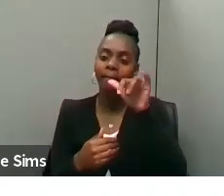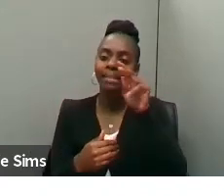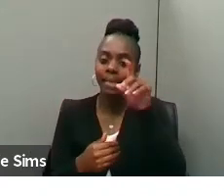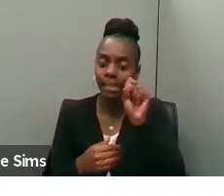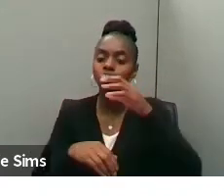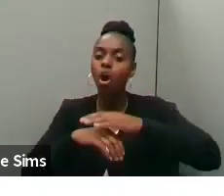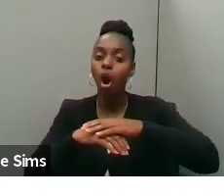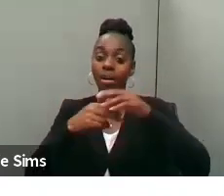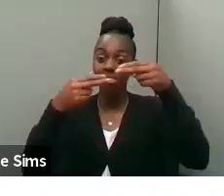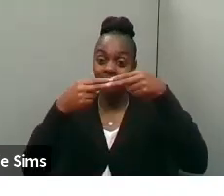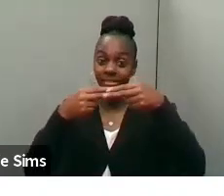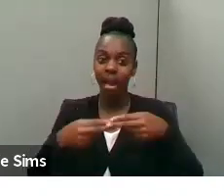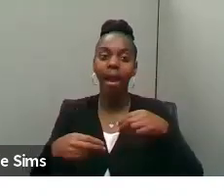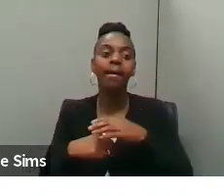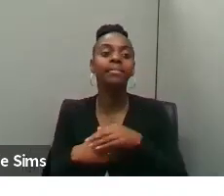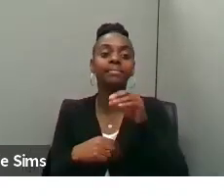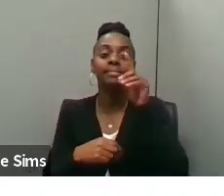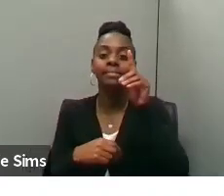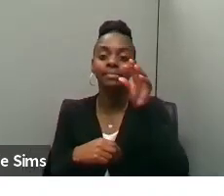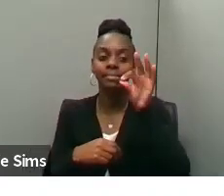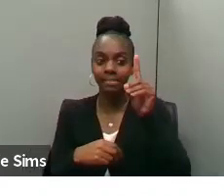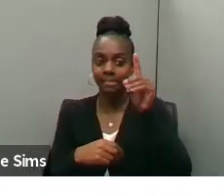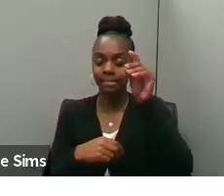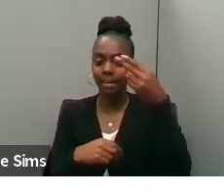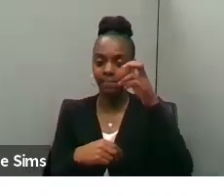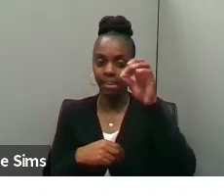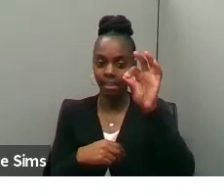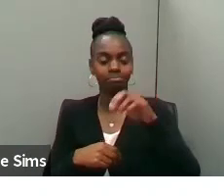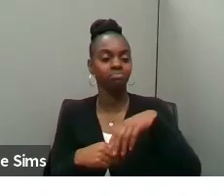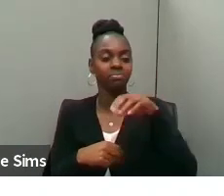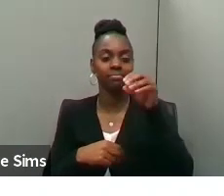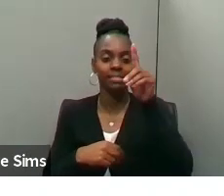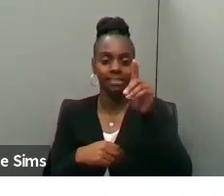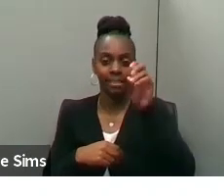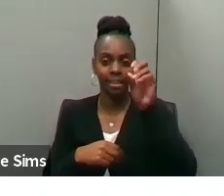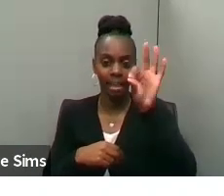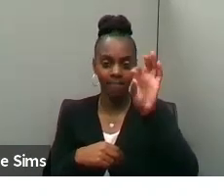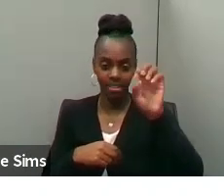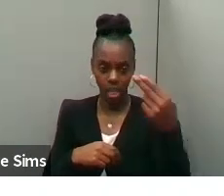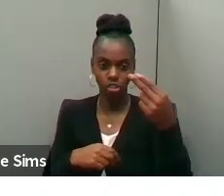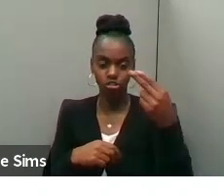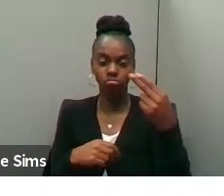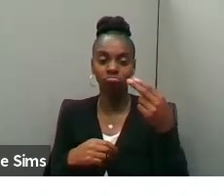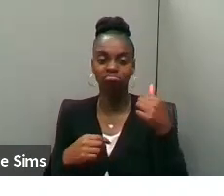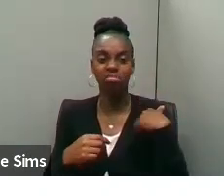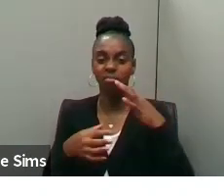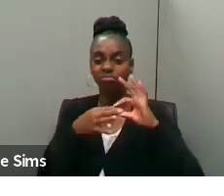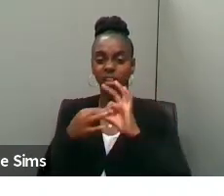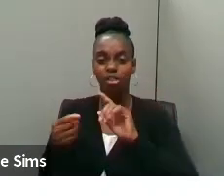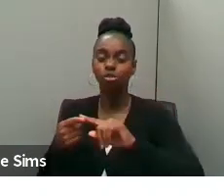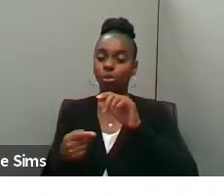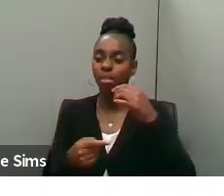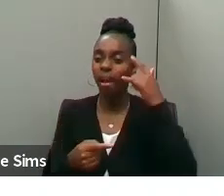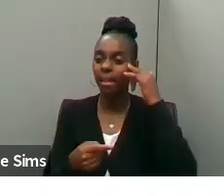the slides. There's a DFEH fact sheet, which summarizes some of the information covered today as it relates to the